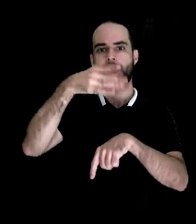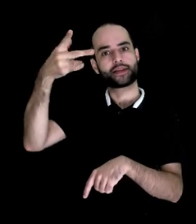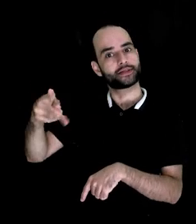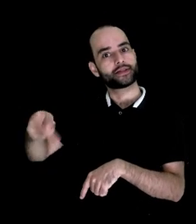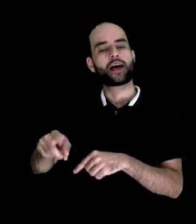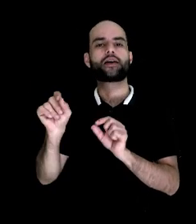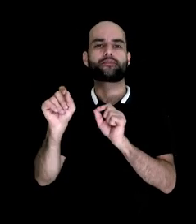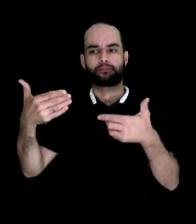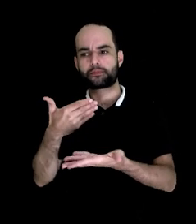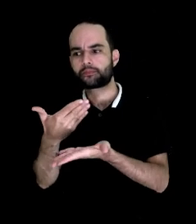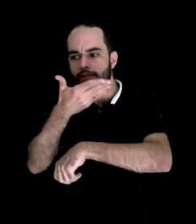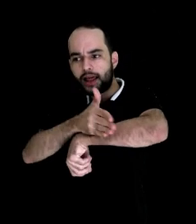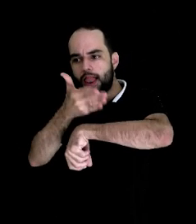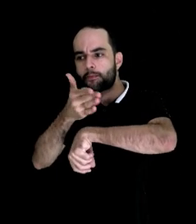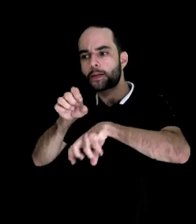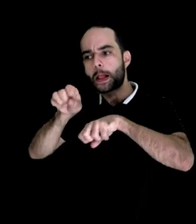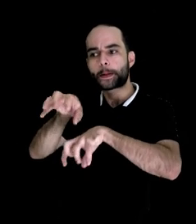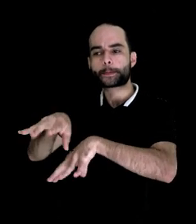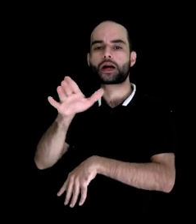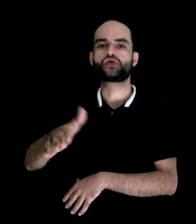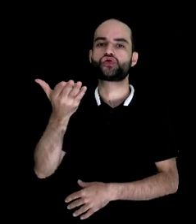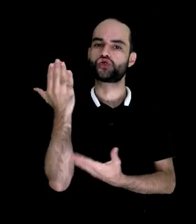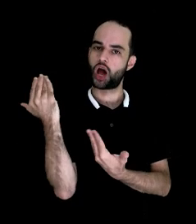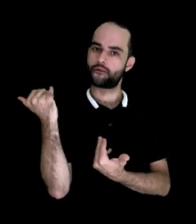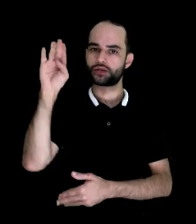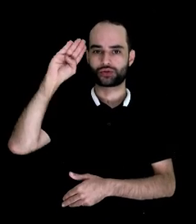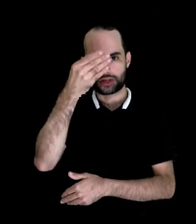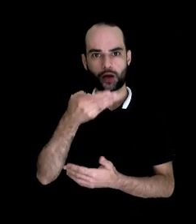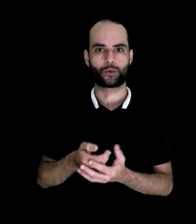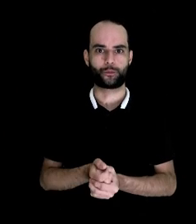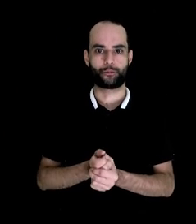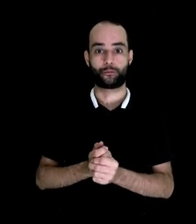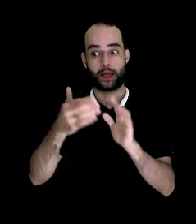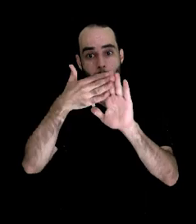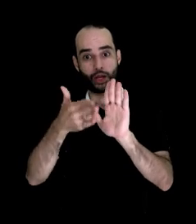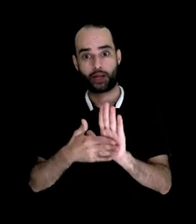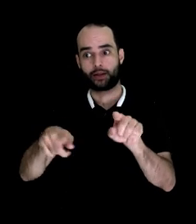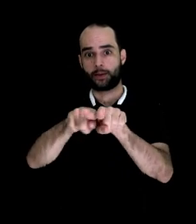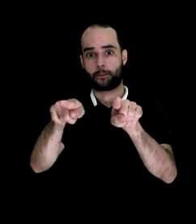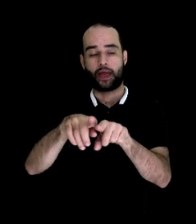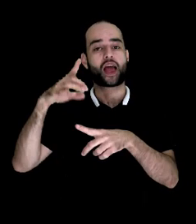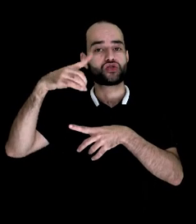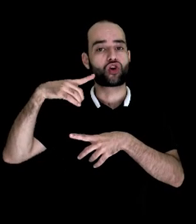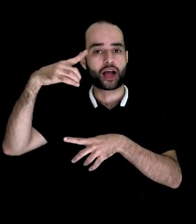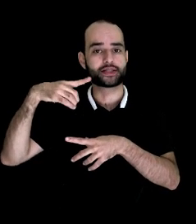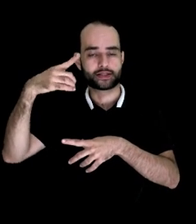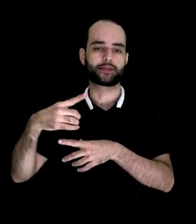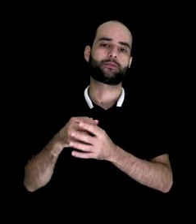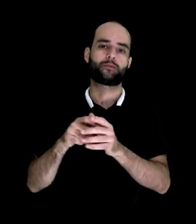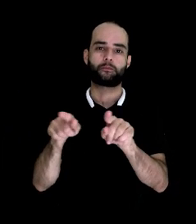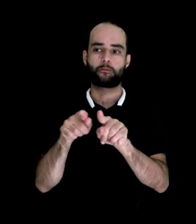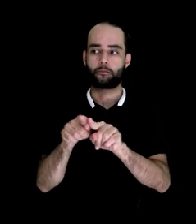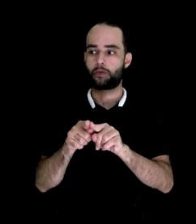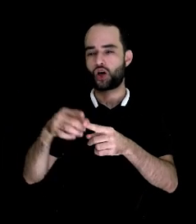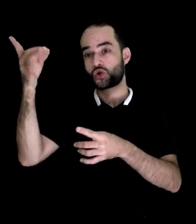in 22 states have implemented a vocational training program for youth with deafblindness." And finally, a line below,